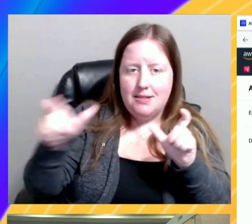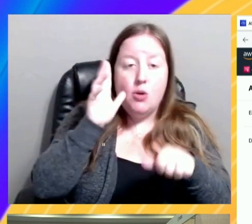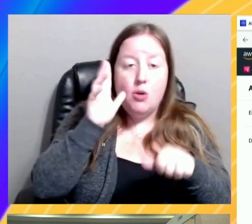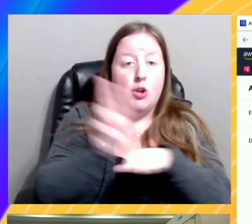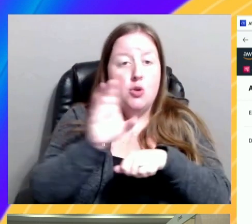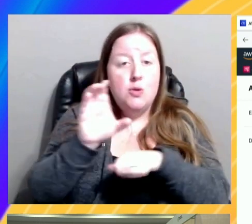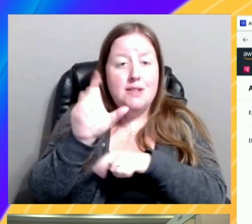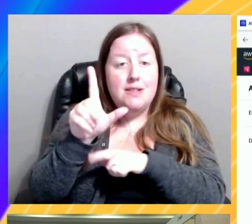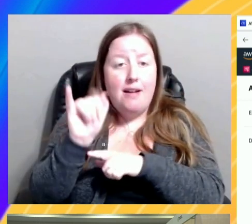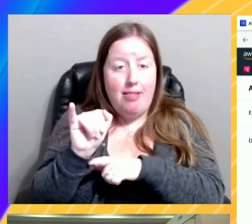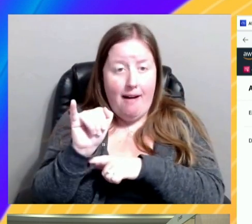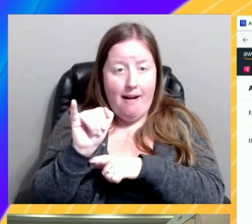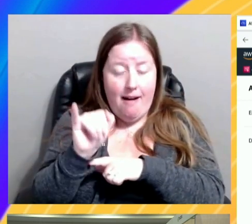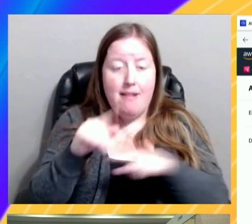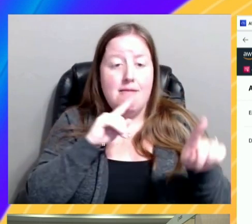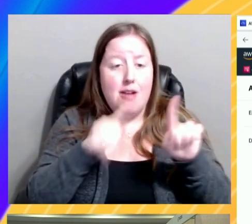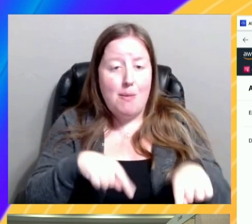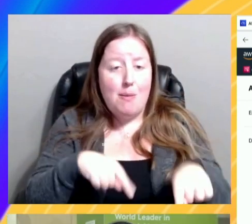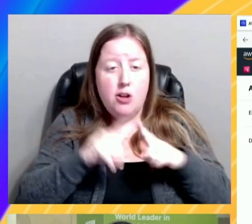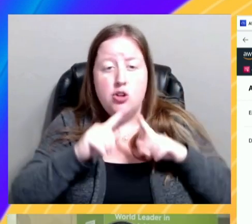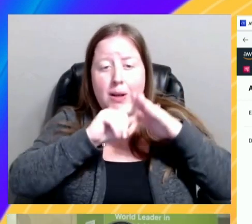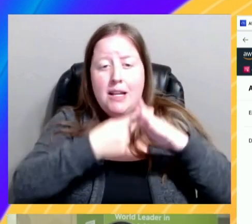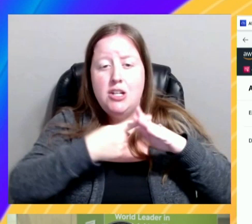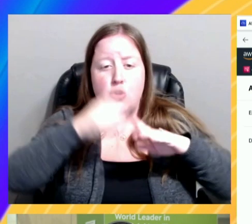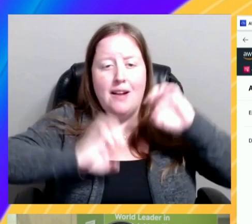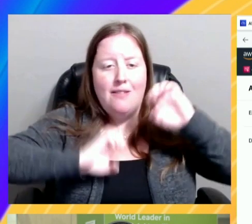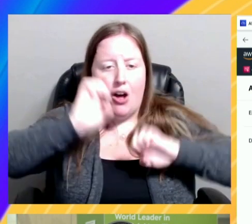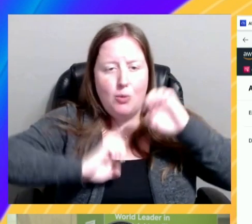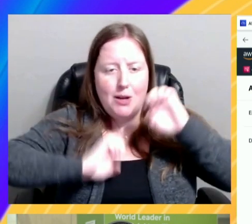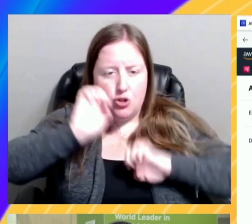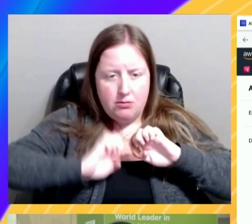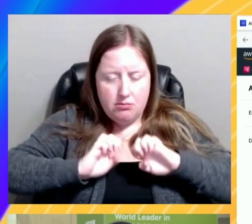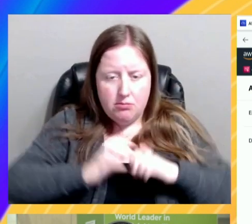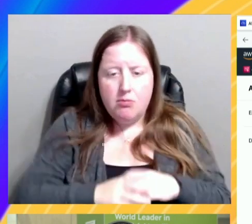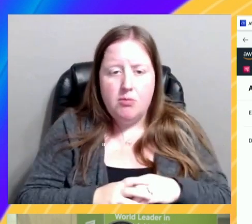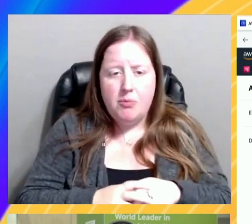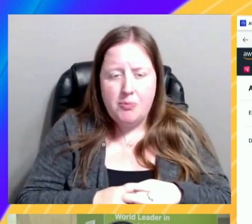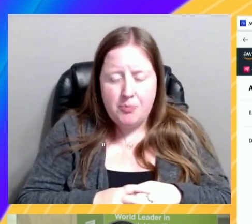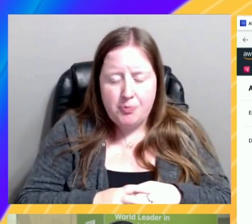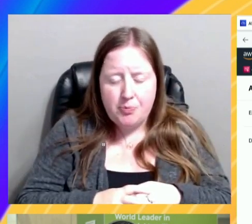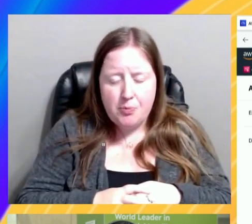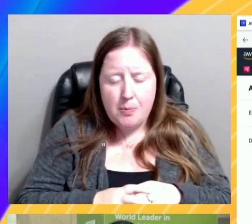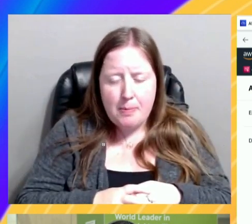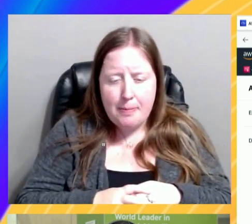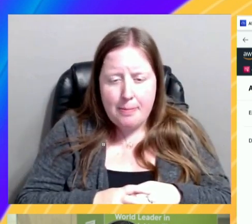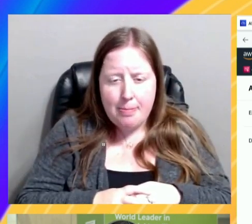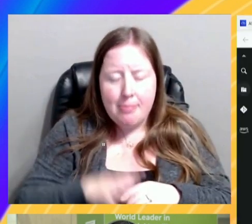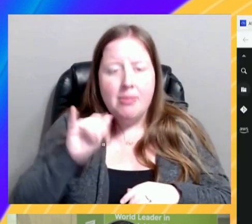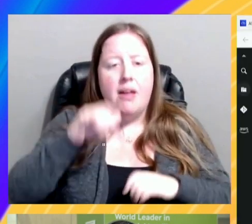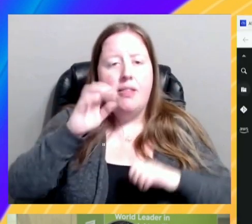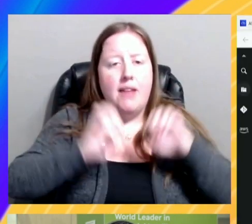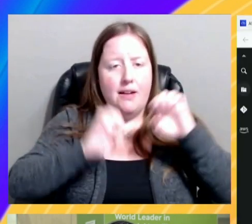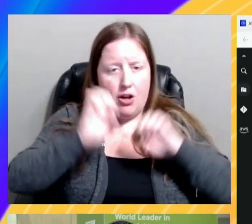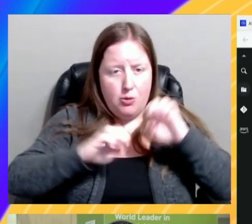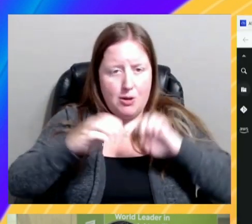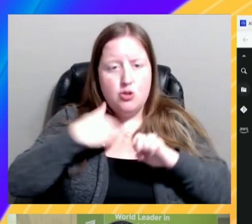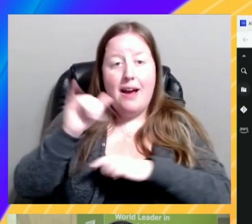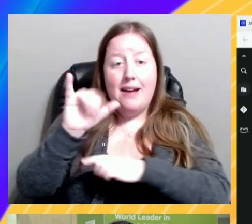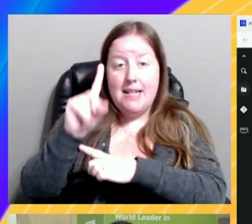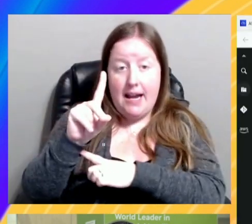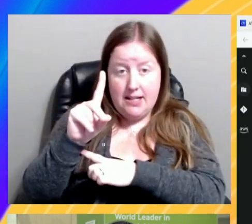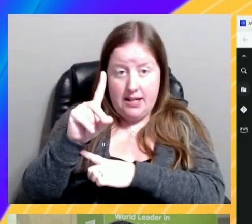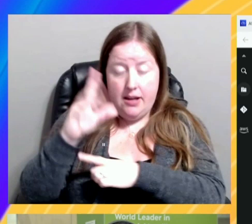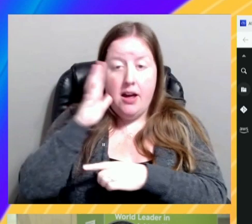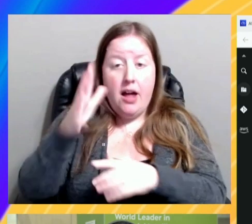command to go ahead and initiate an evaluation. Once I got that evaluation, I get an ID. And so I'm going to go ahead and just grab